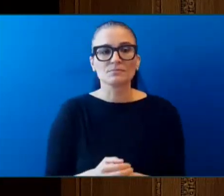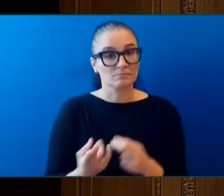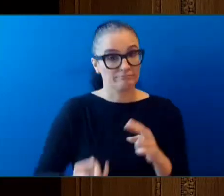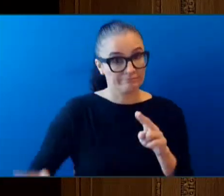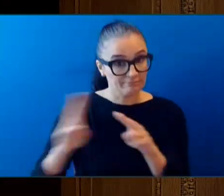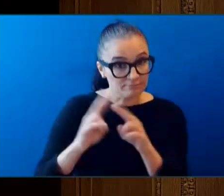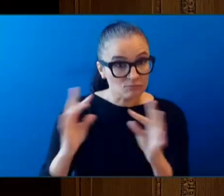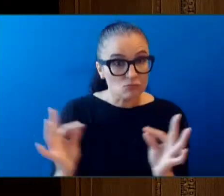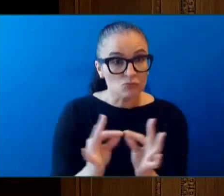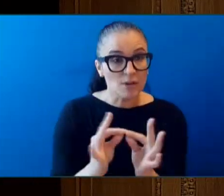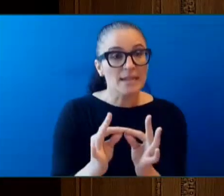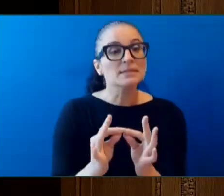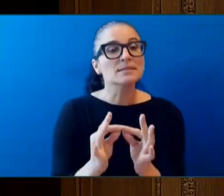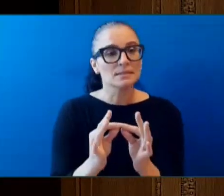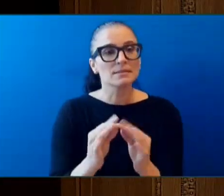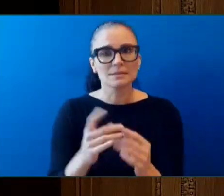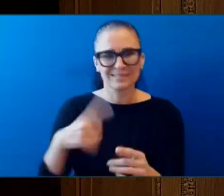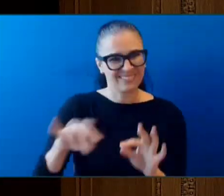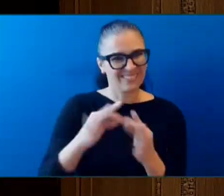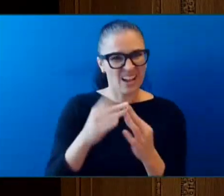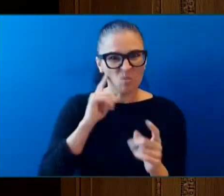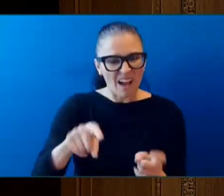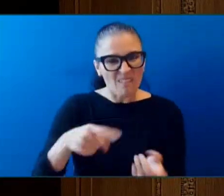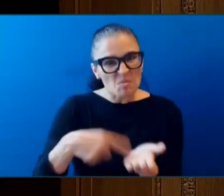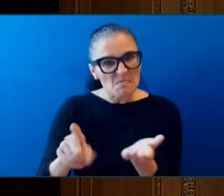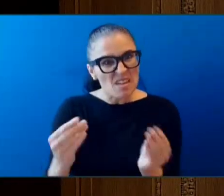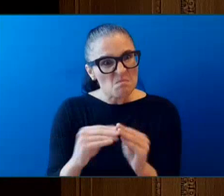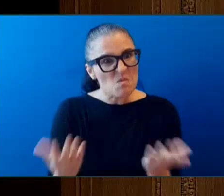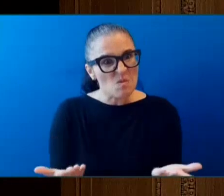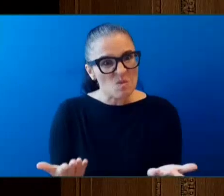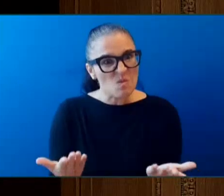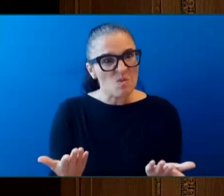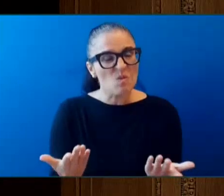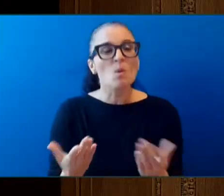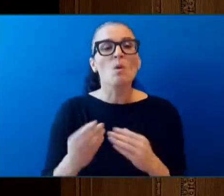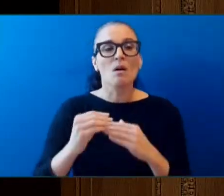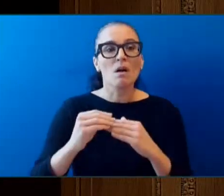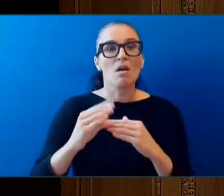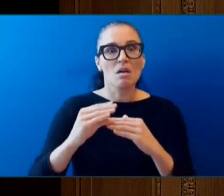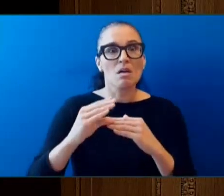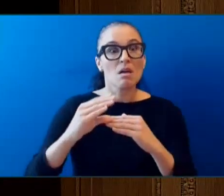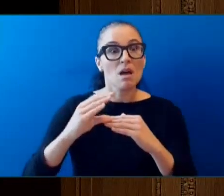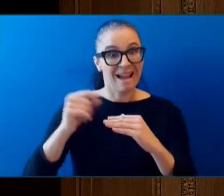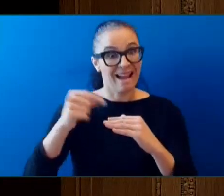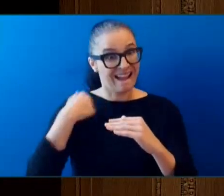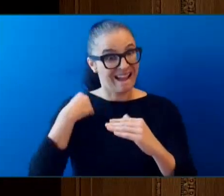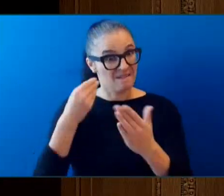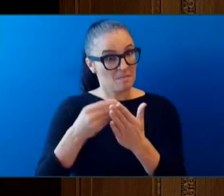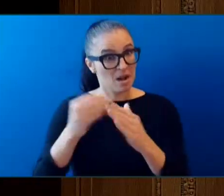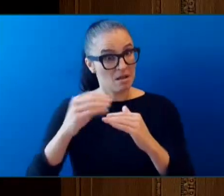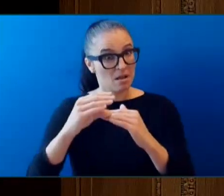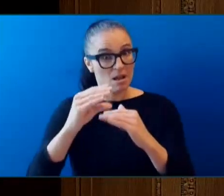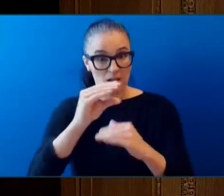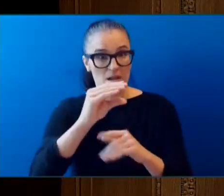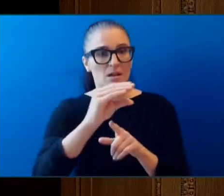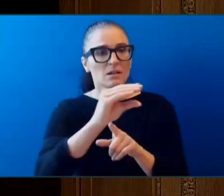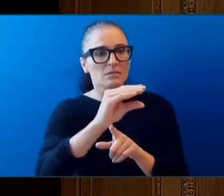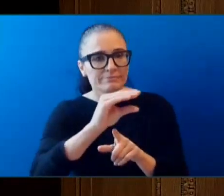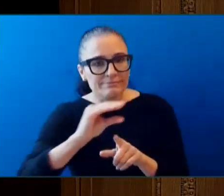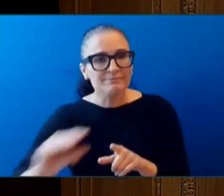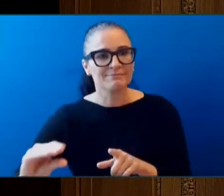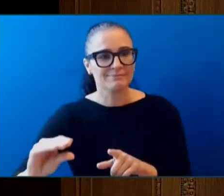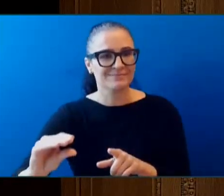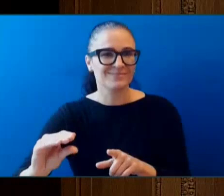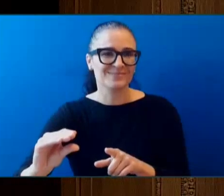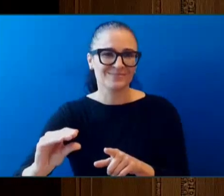to create a slush fund that could be funneled into the Premier's politically appointed task force. The memo